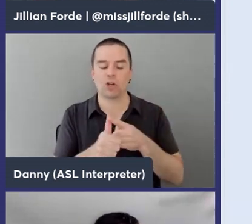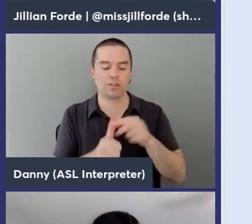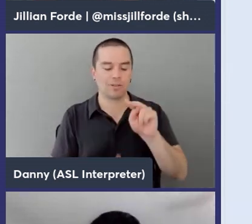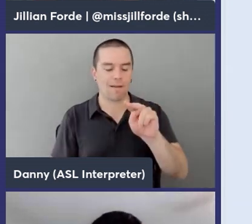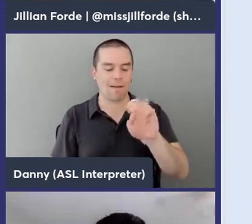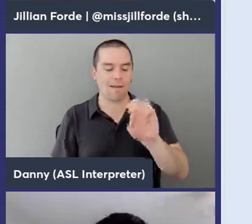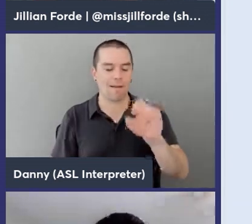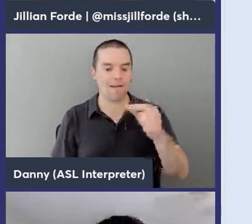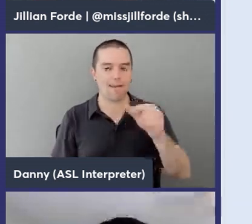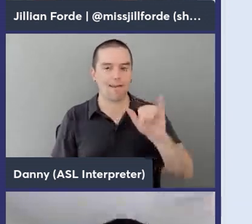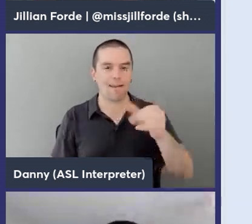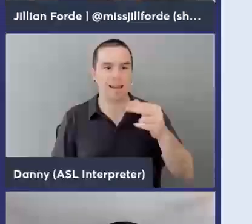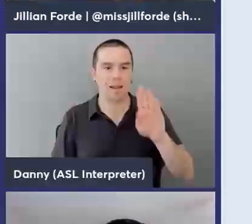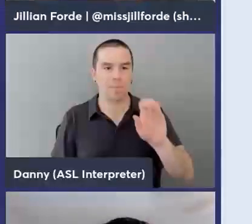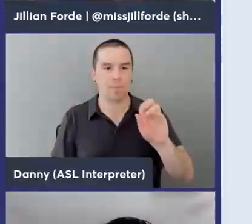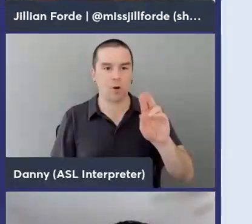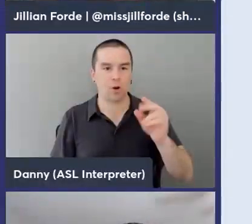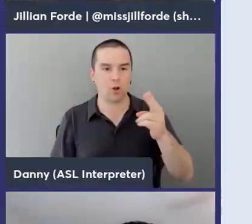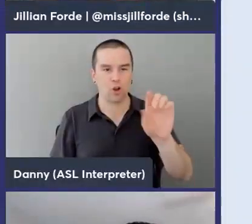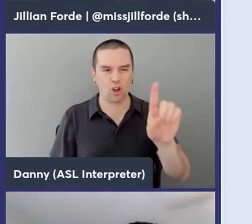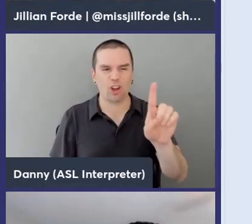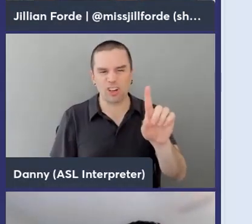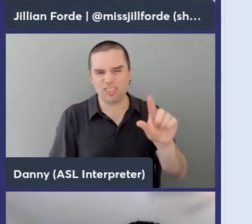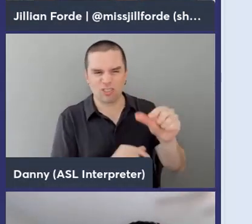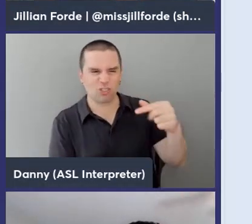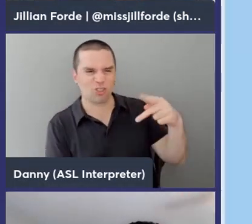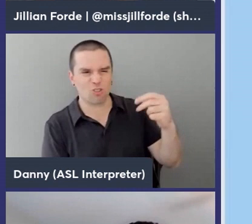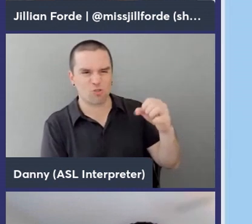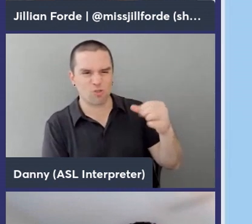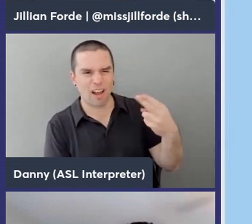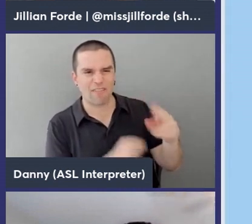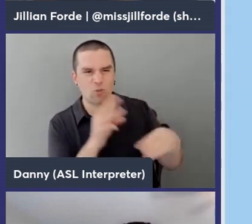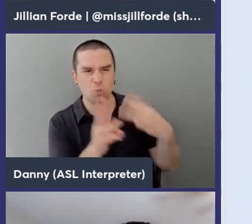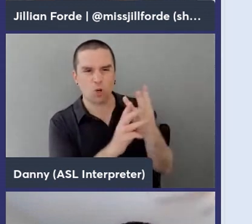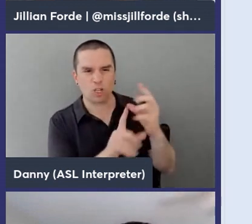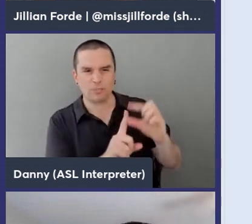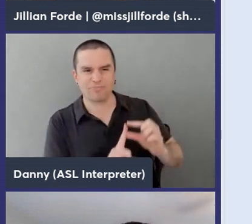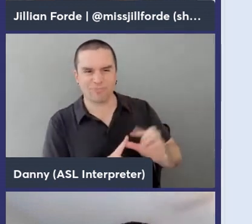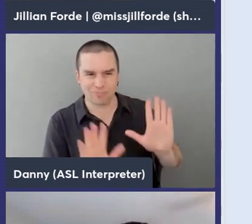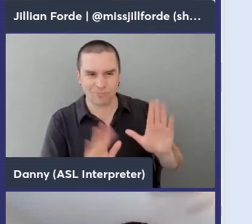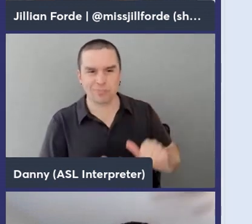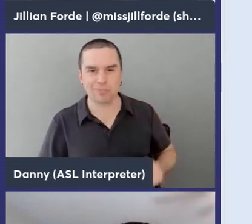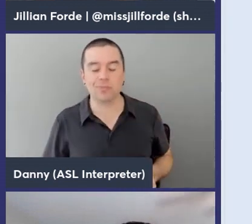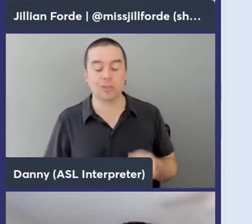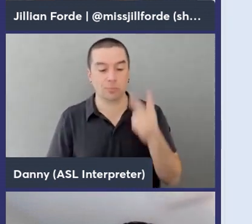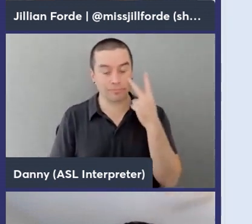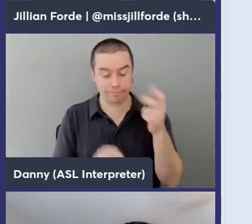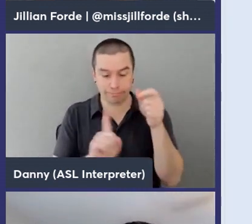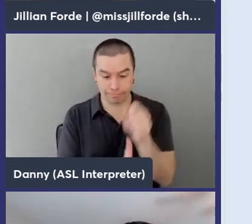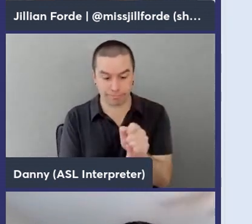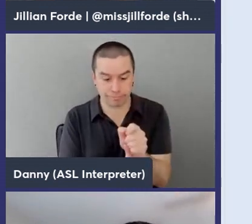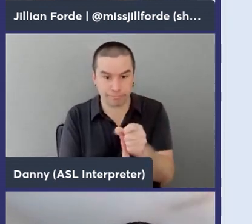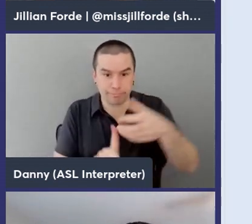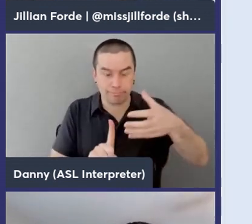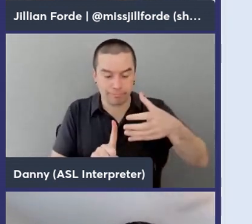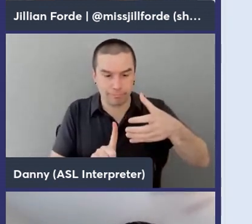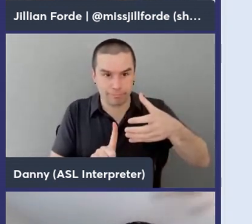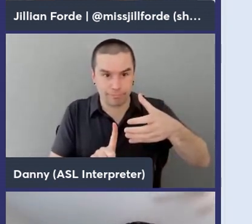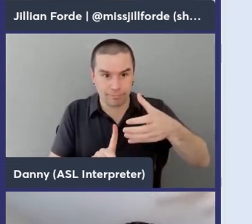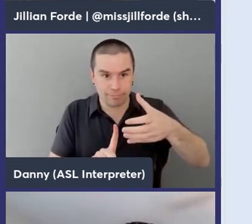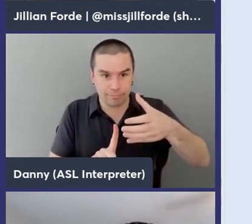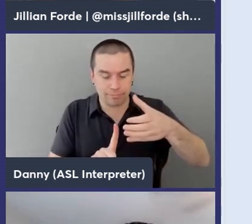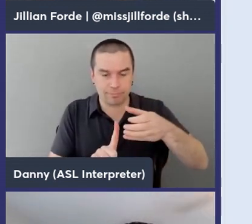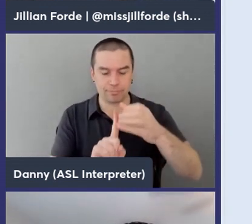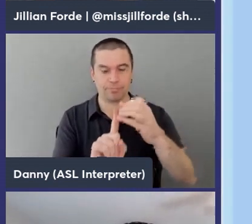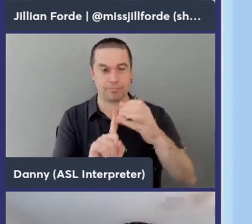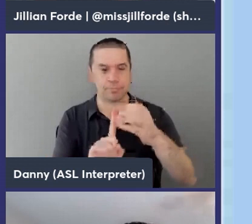to that initial node. You can do that, and then you can kind of keep going out from there and expand this out into a